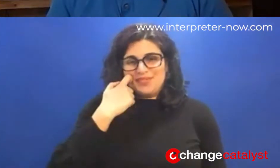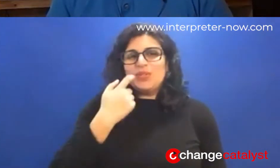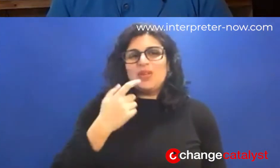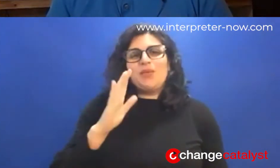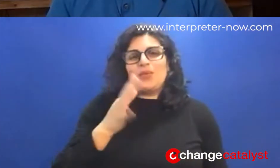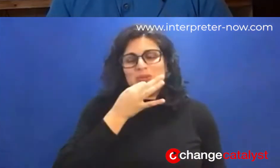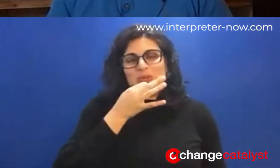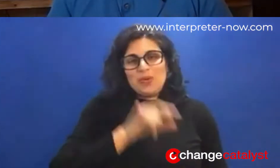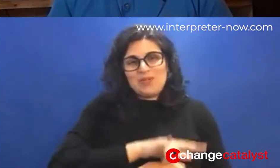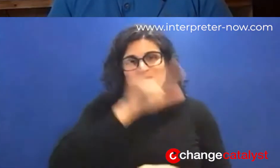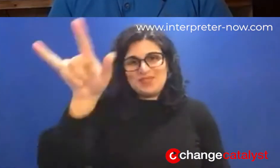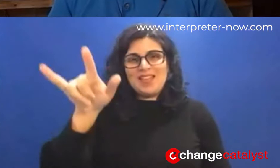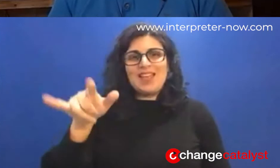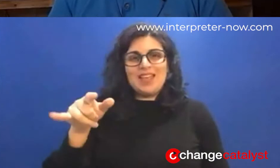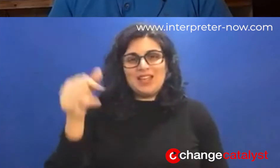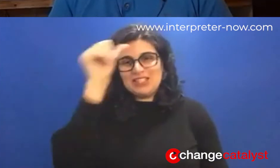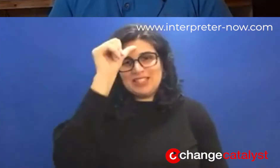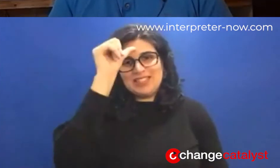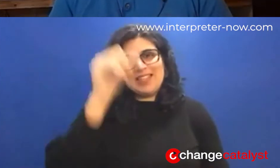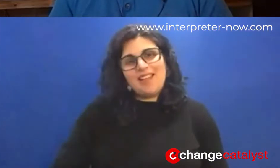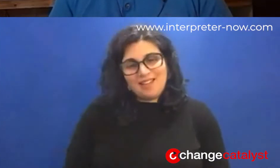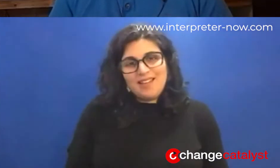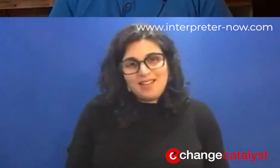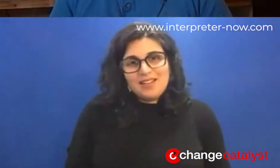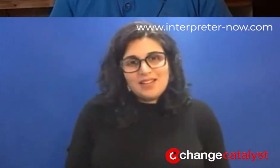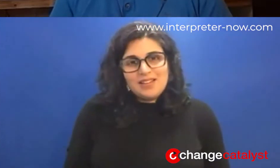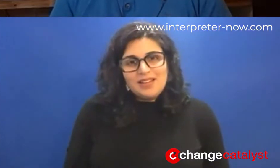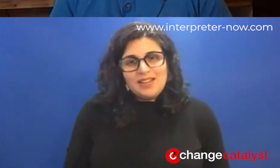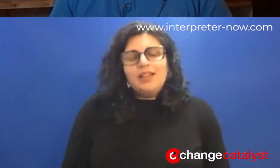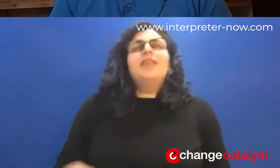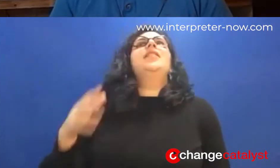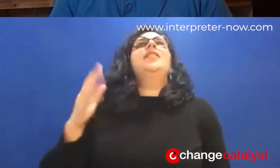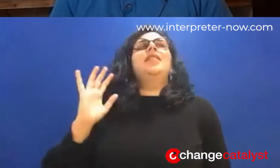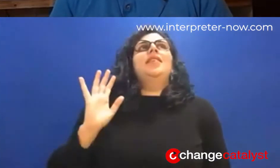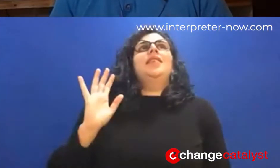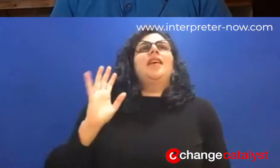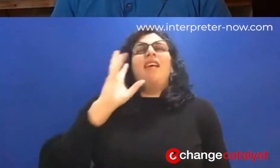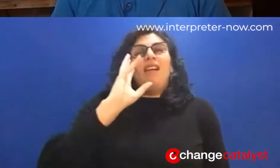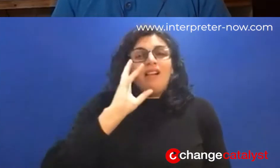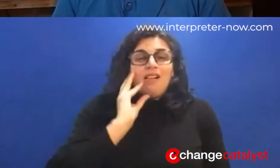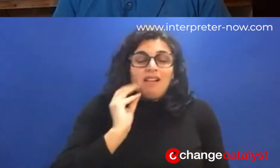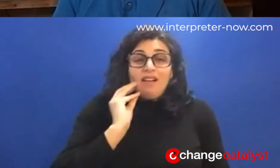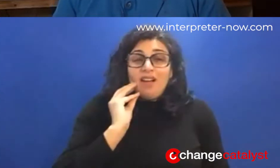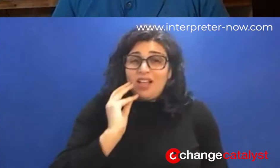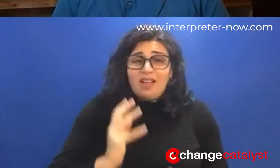And this is, you face all sorts of things as you're coming through. And it could be anything